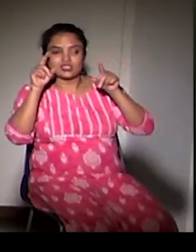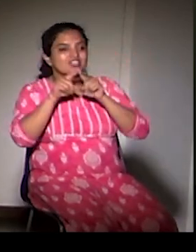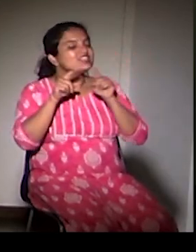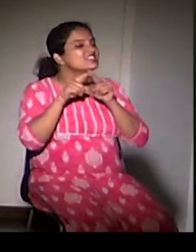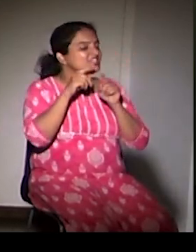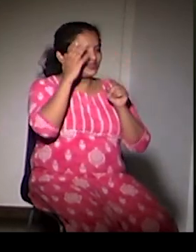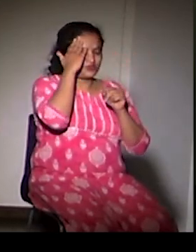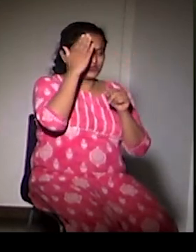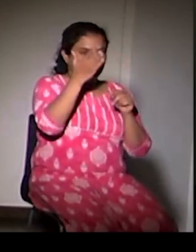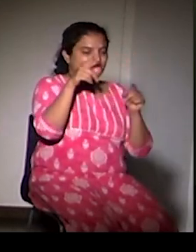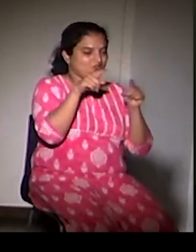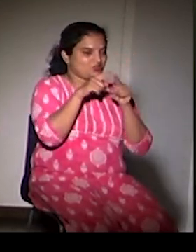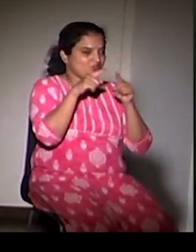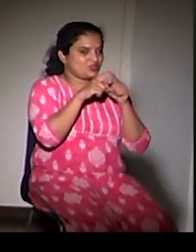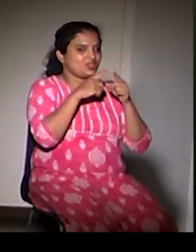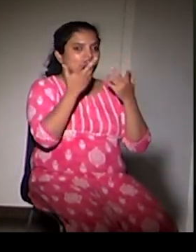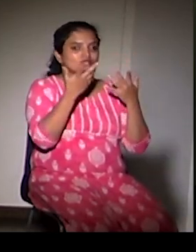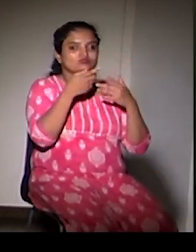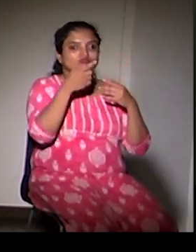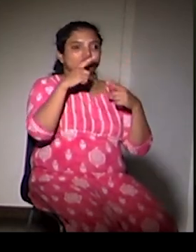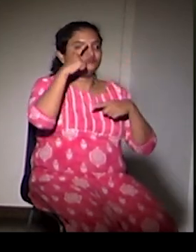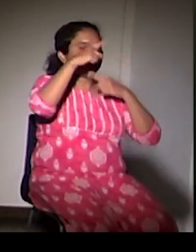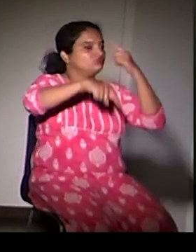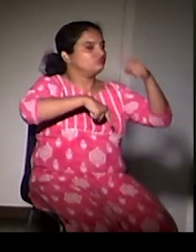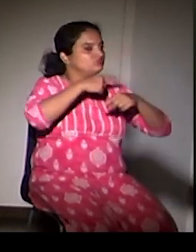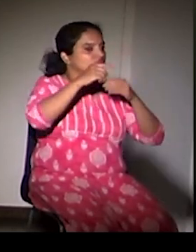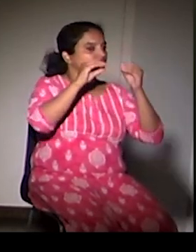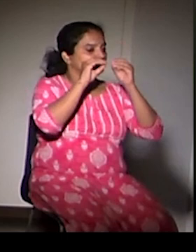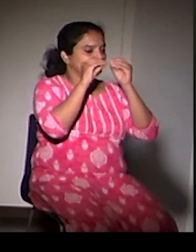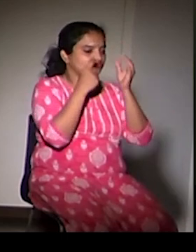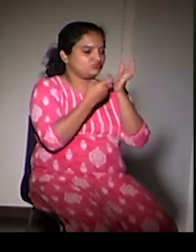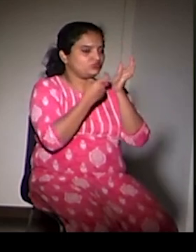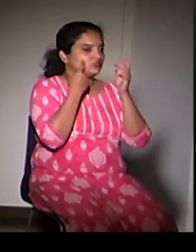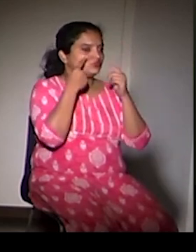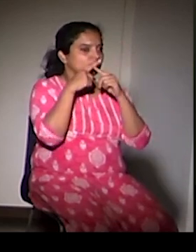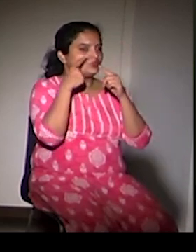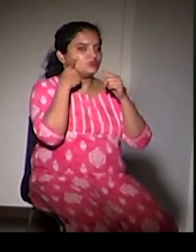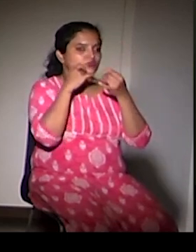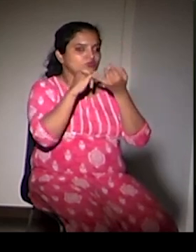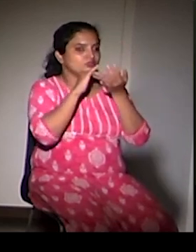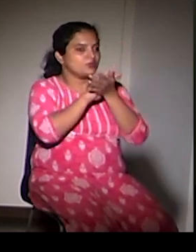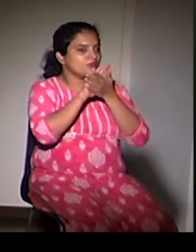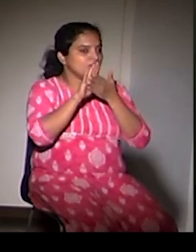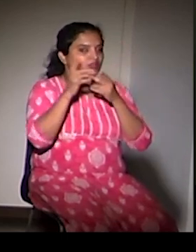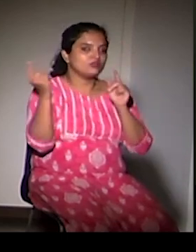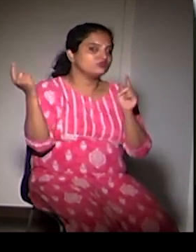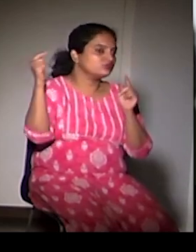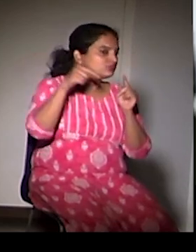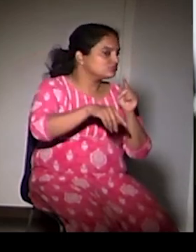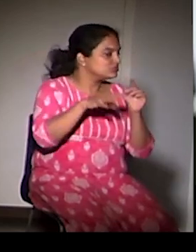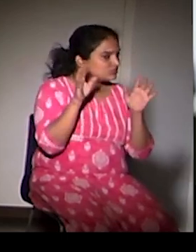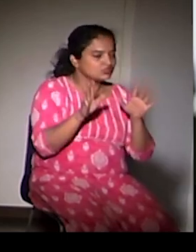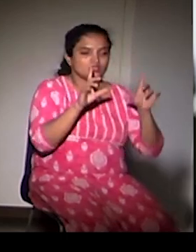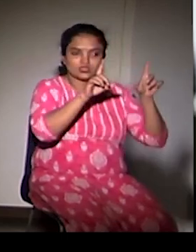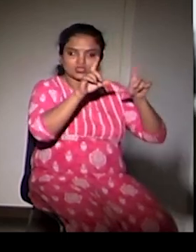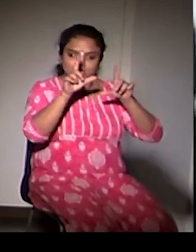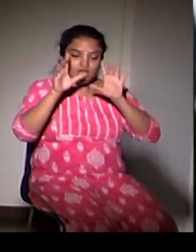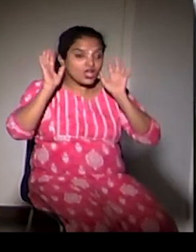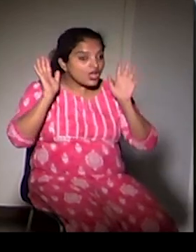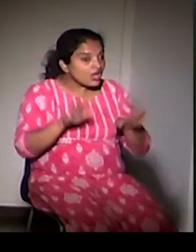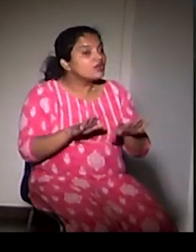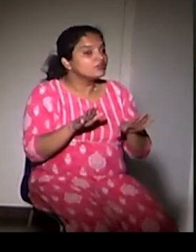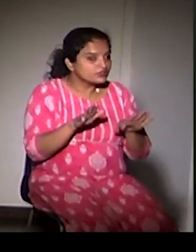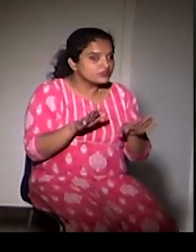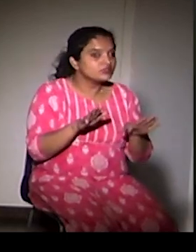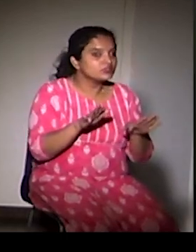visitors. And also they're obviously visually appealing, perhaps in a way that some of the other tiles weren't. So